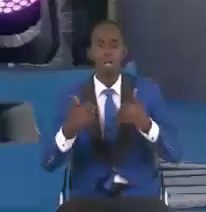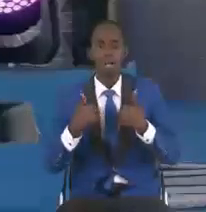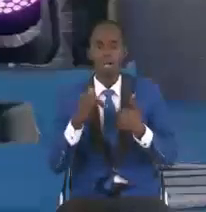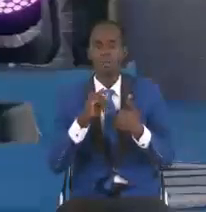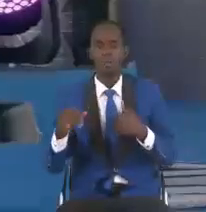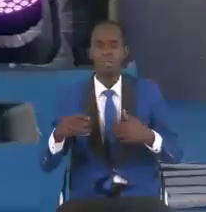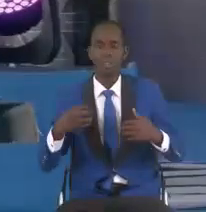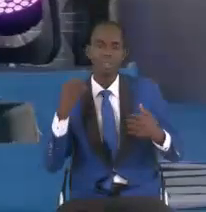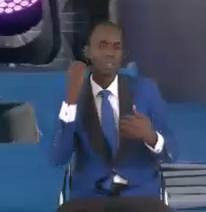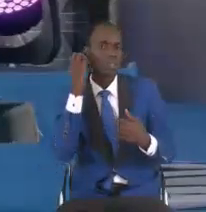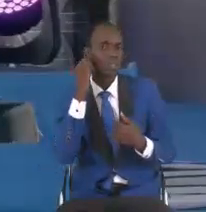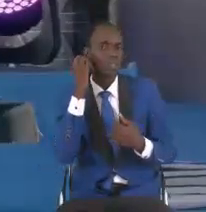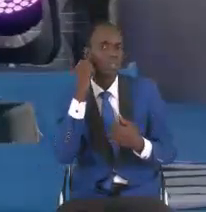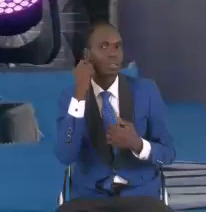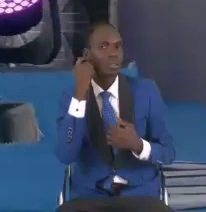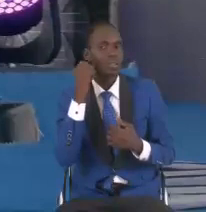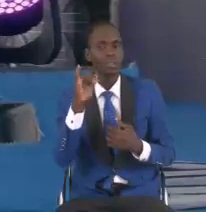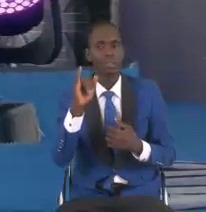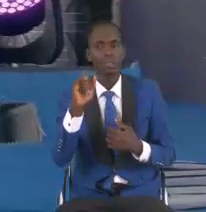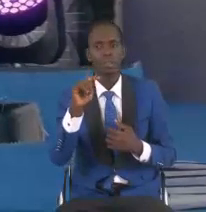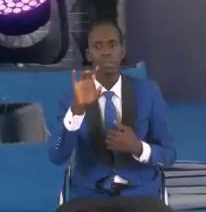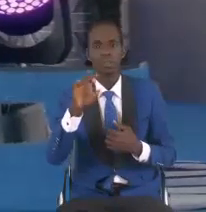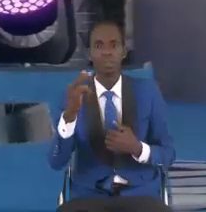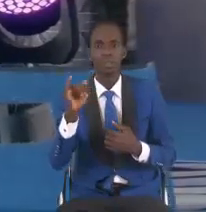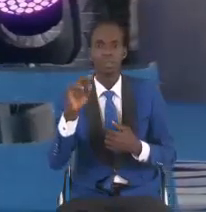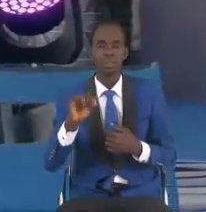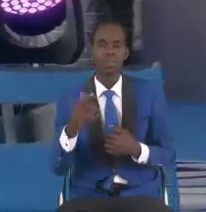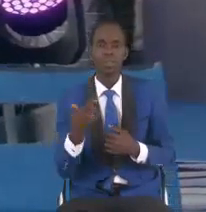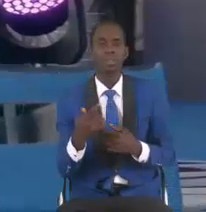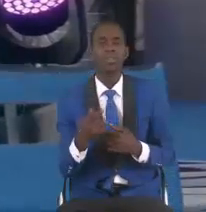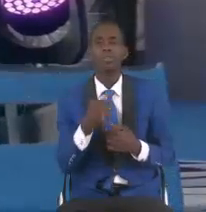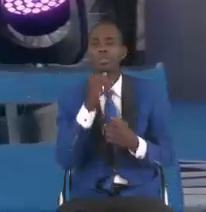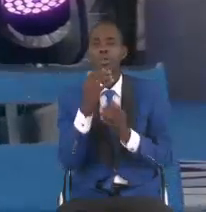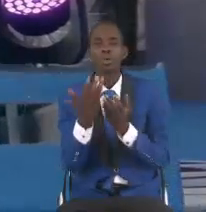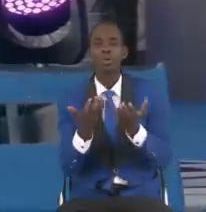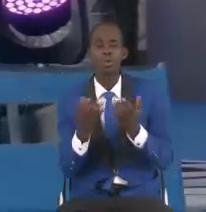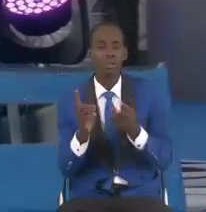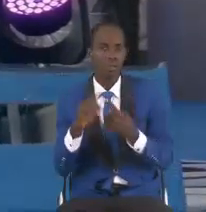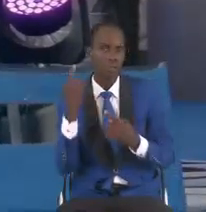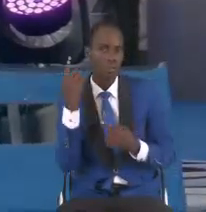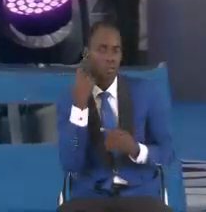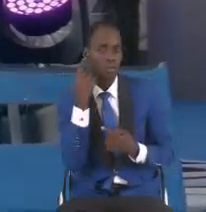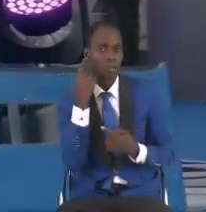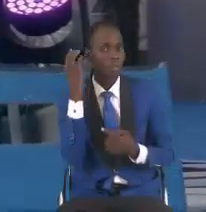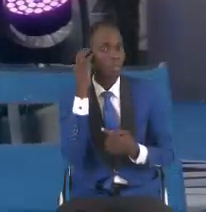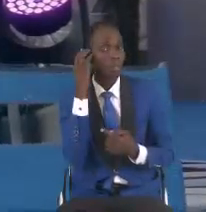itching ears. And then it says in verse 4, they shall turn